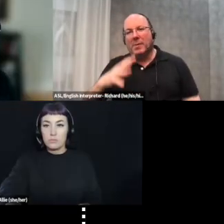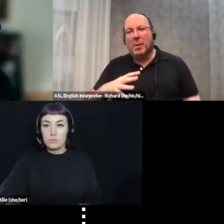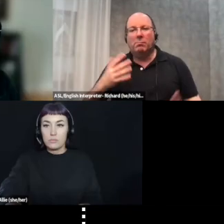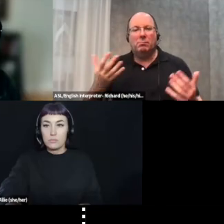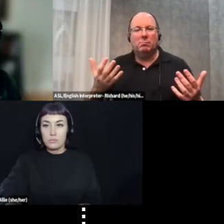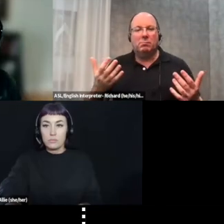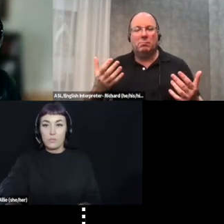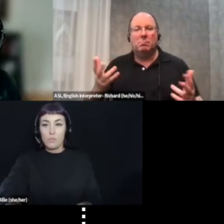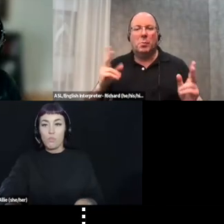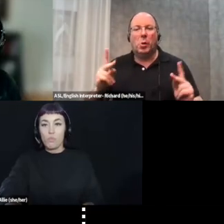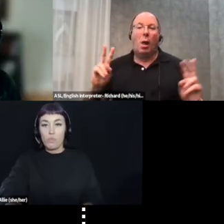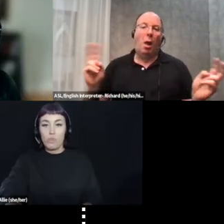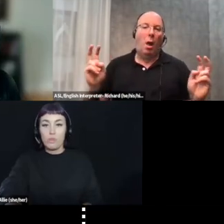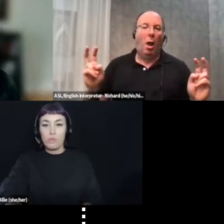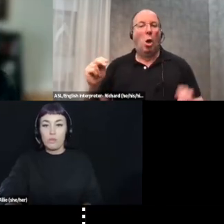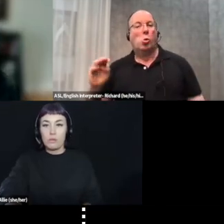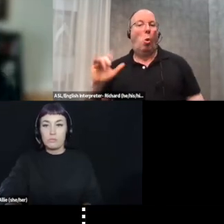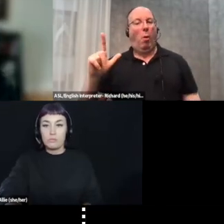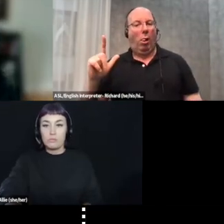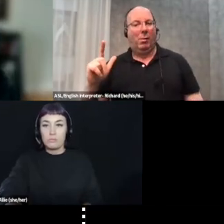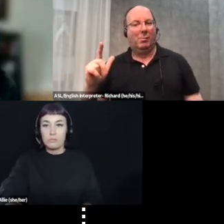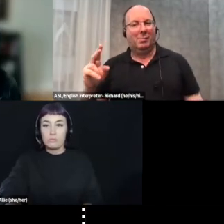what people used to call normal.